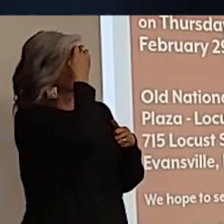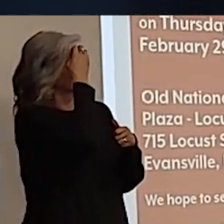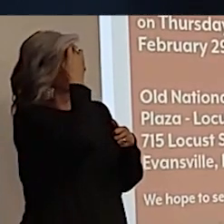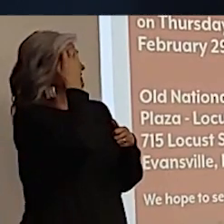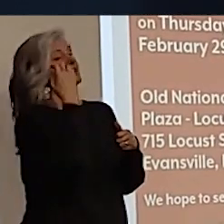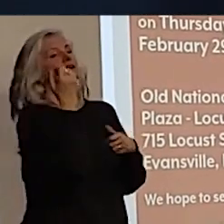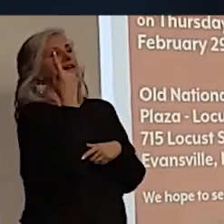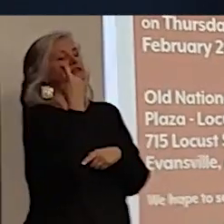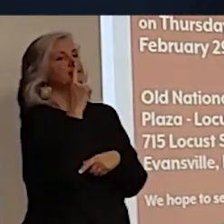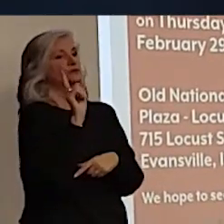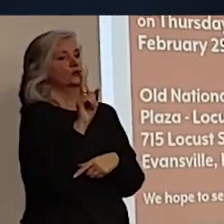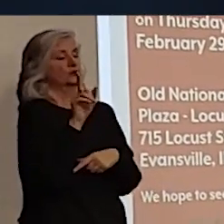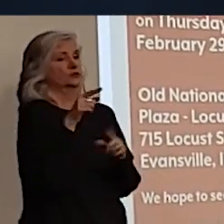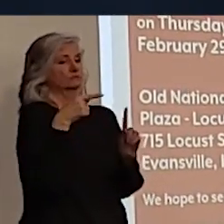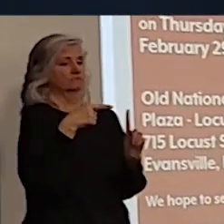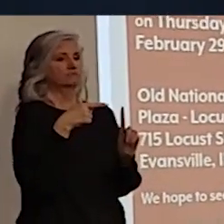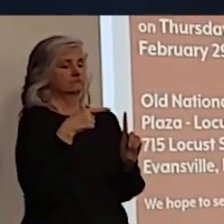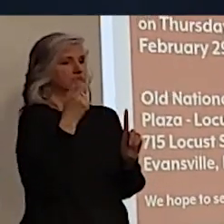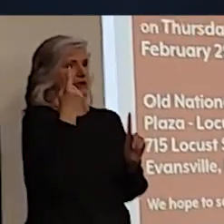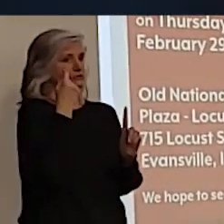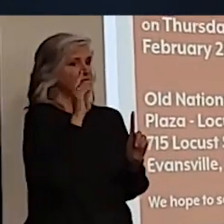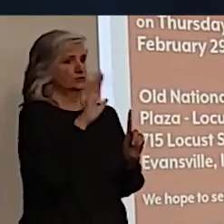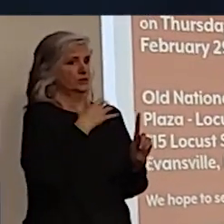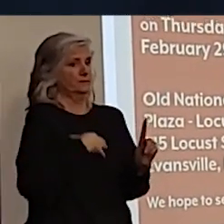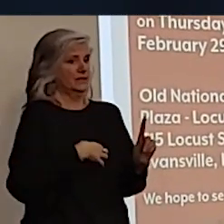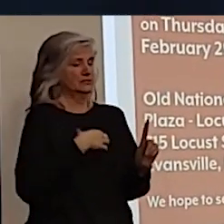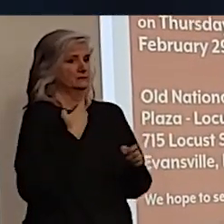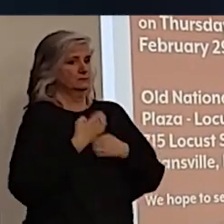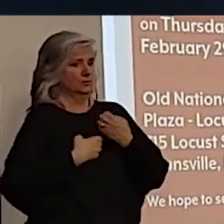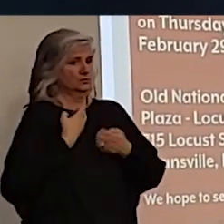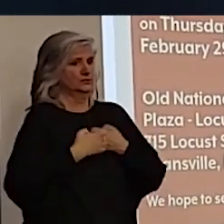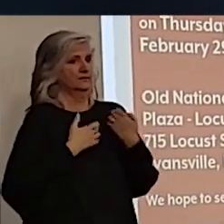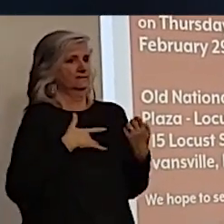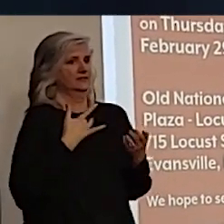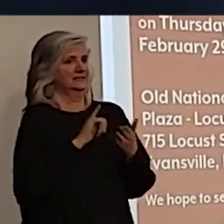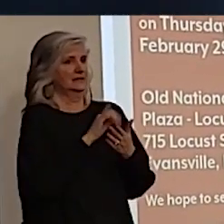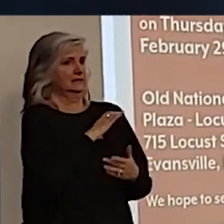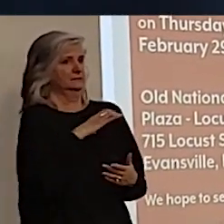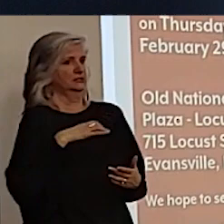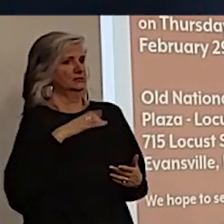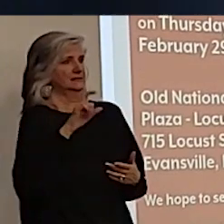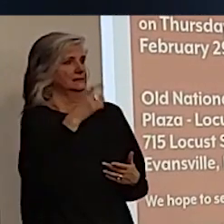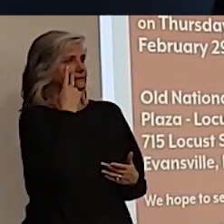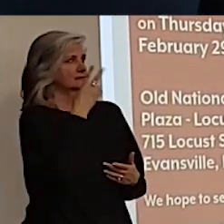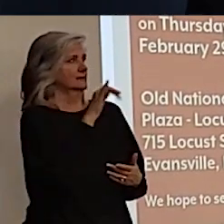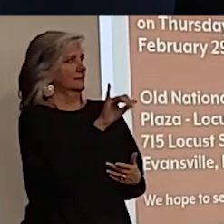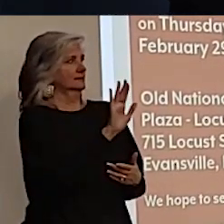understand where you're coming from, and that's the sort of passion and emotion and feelings that the commission needs to see.